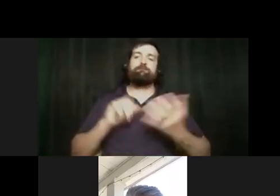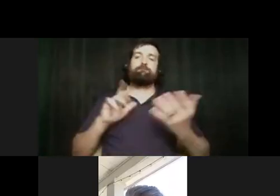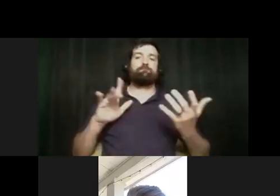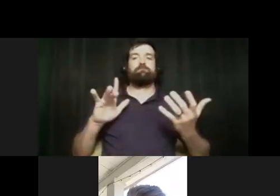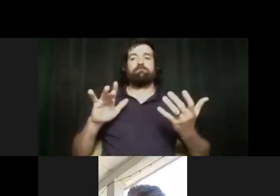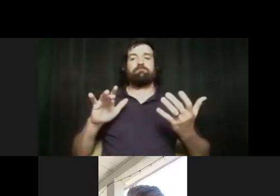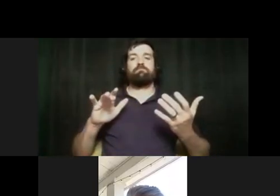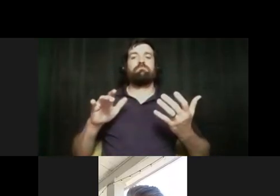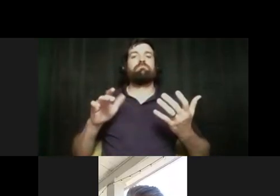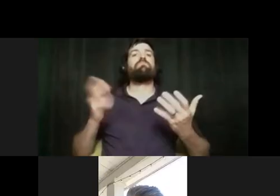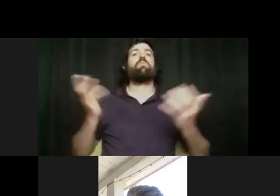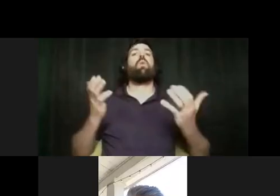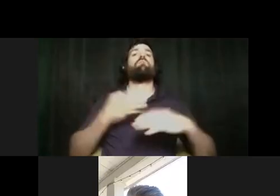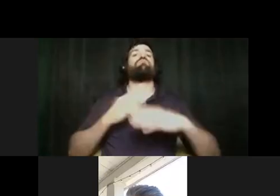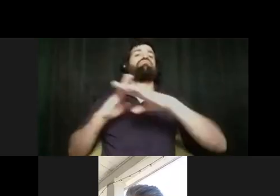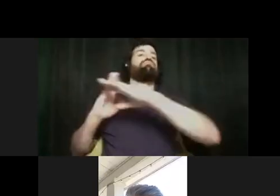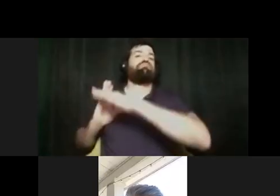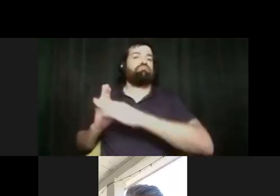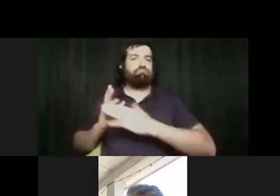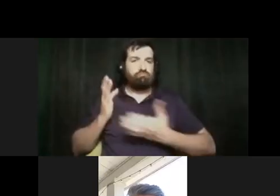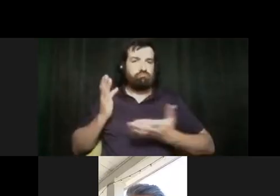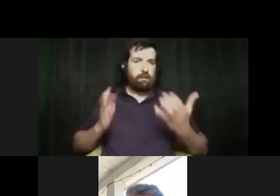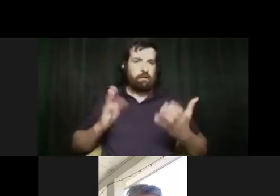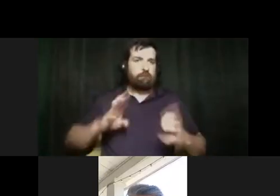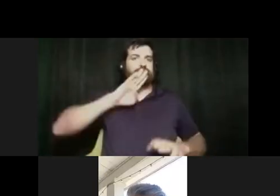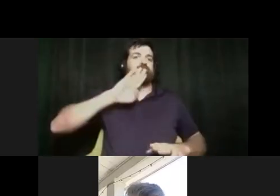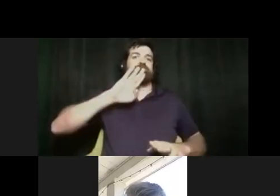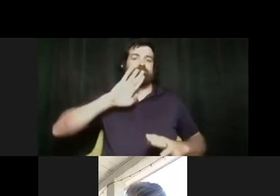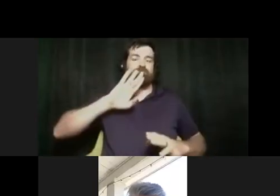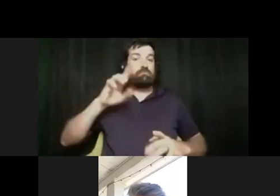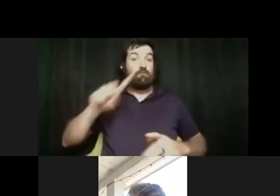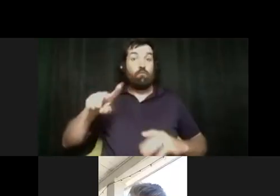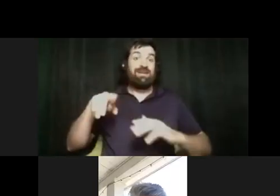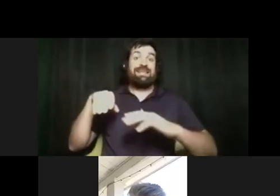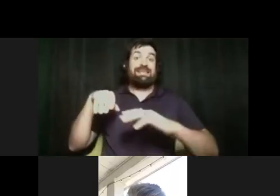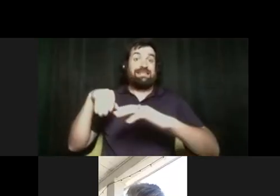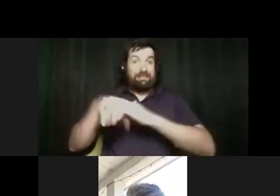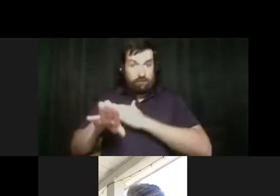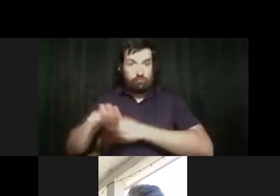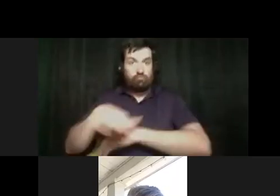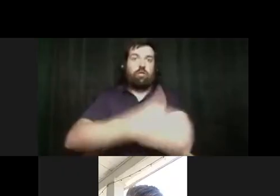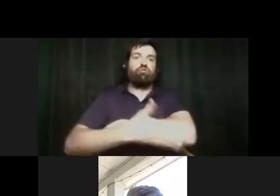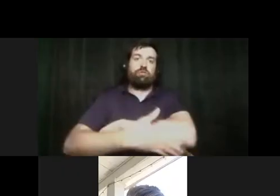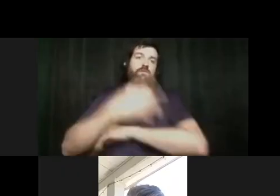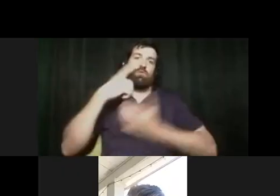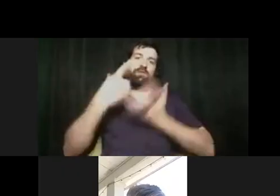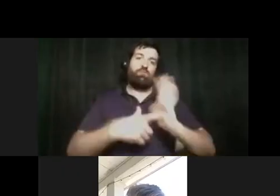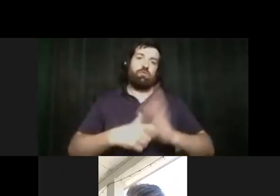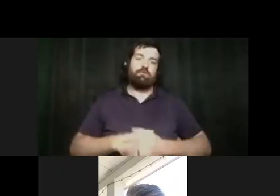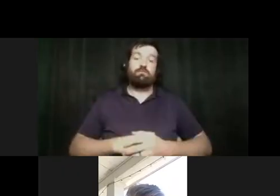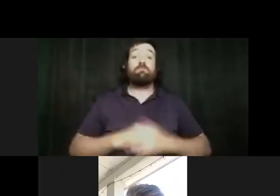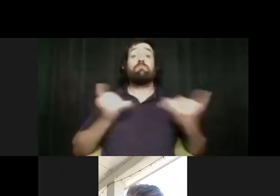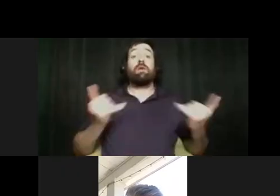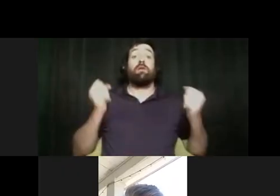what obstacles they may run into just for entry into a country, for example. Right now, a